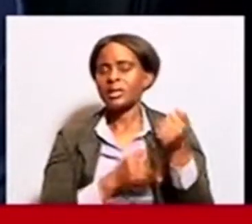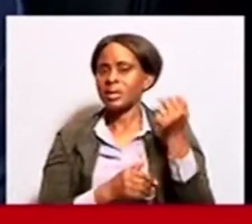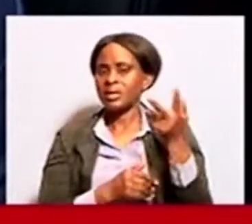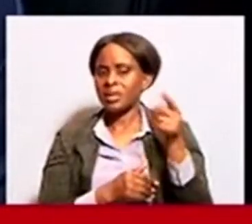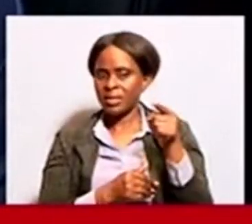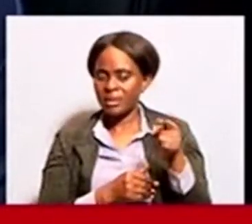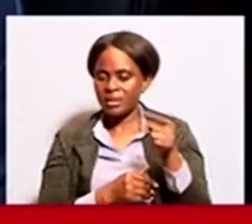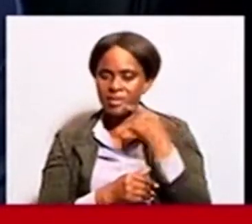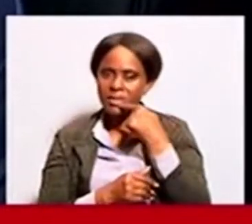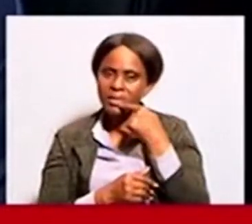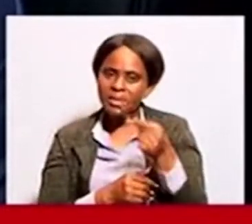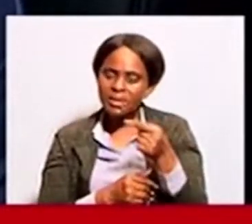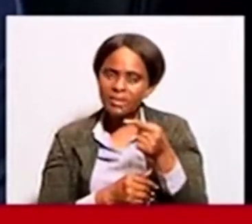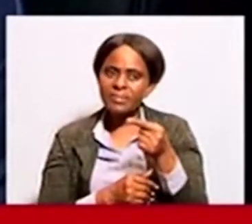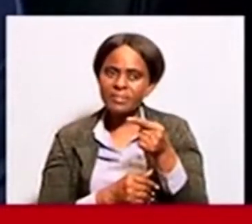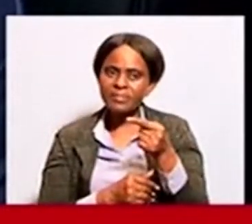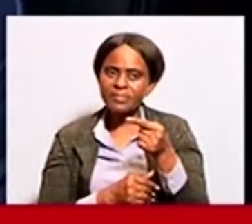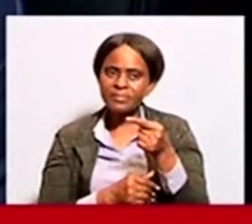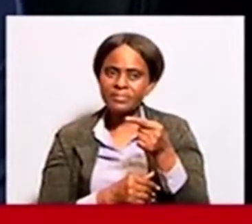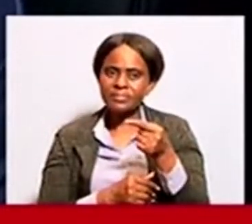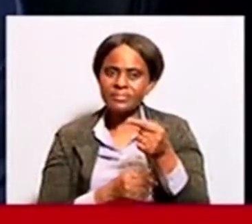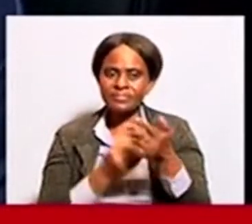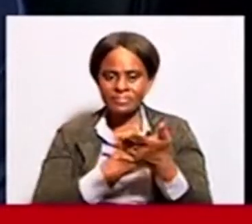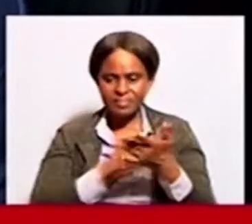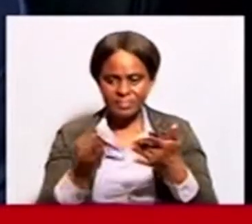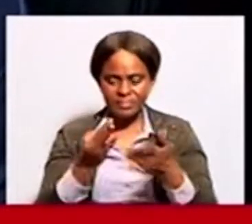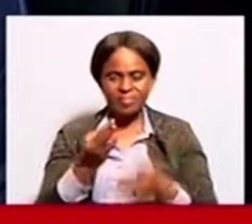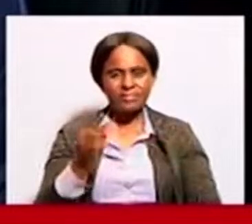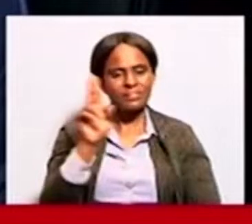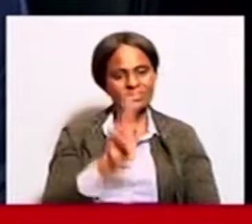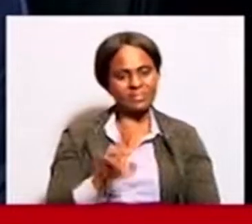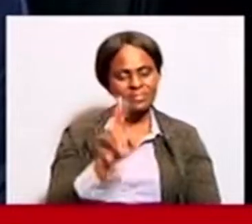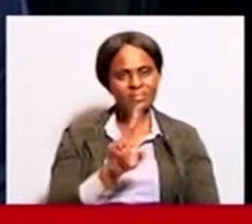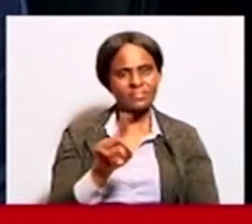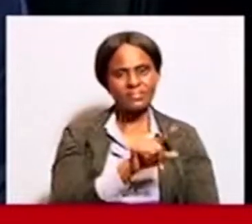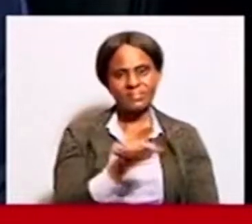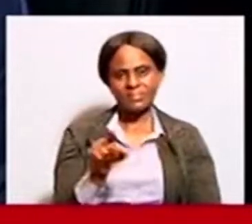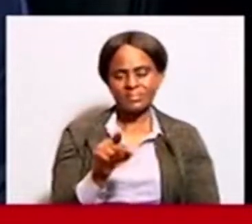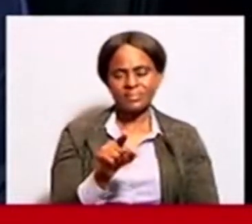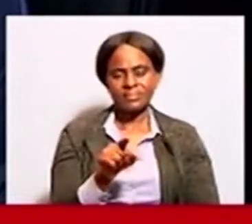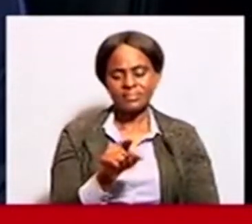they are saying failure to spend